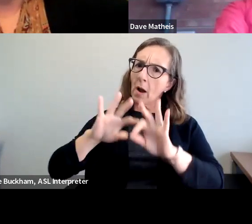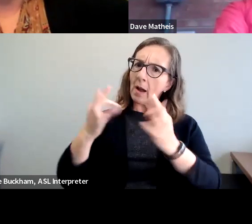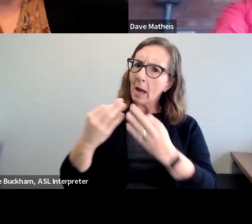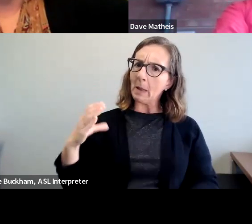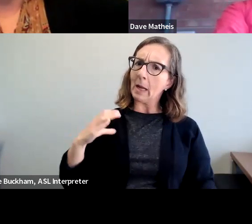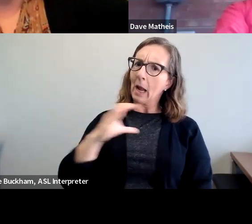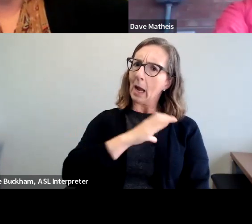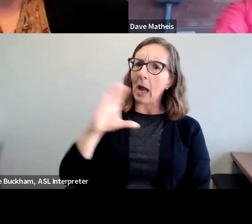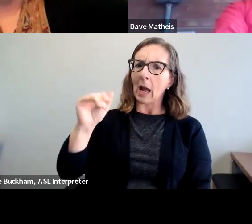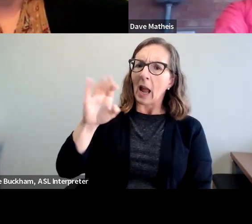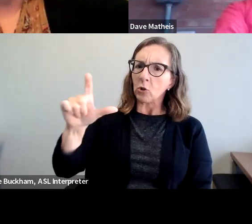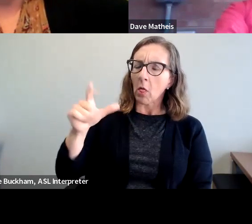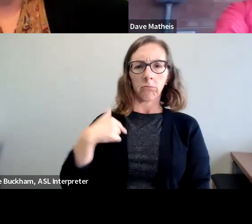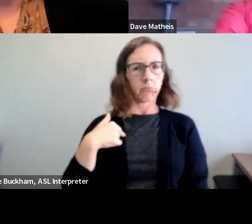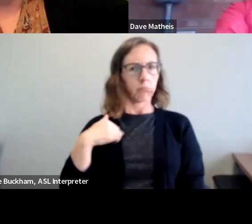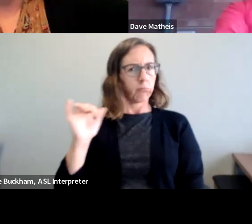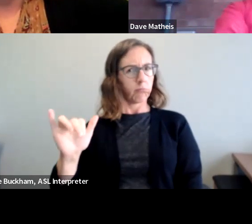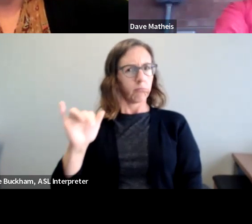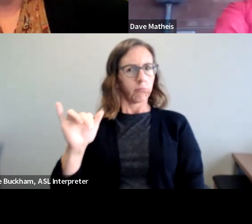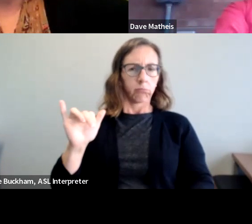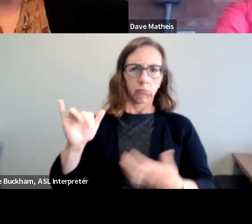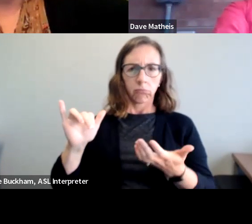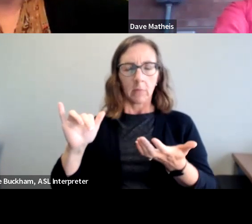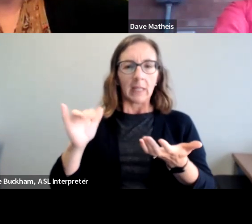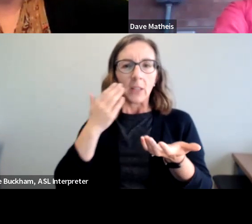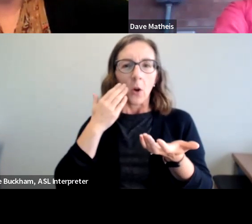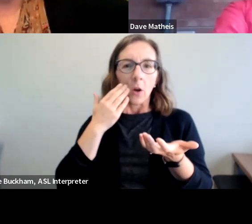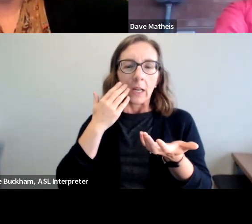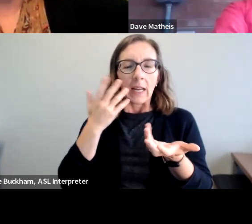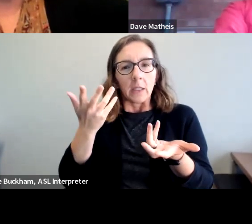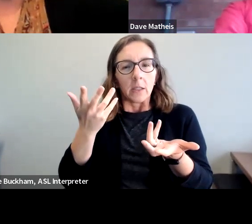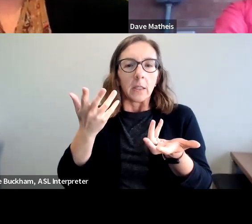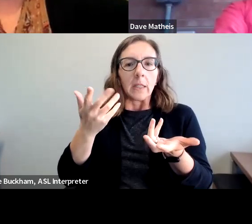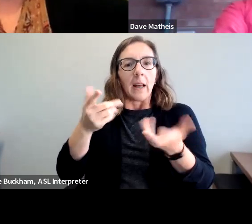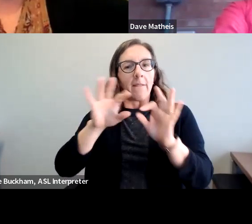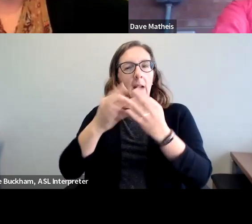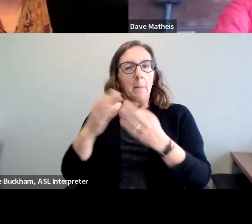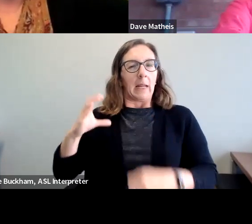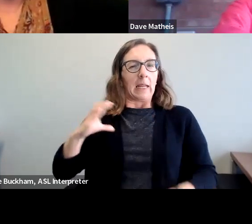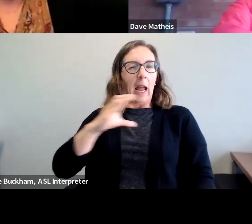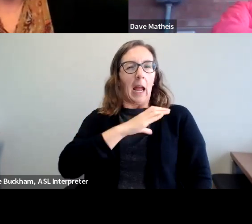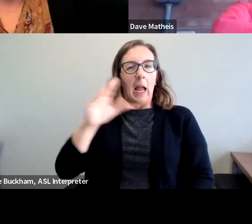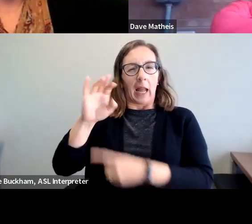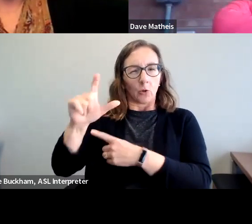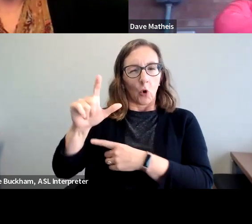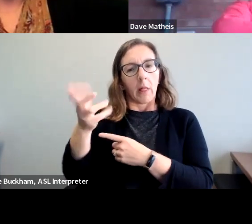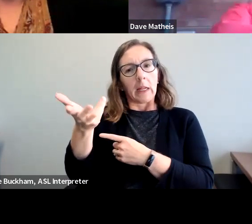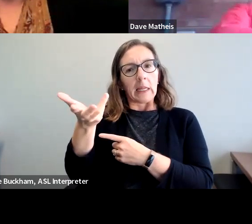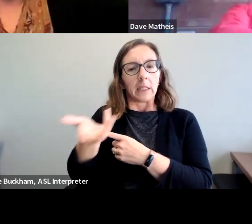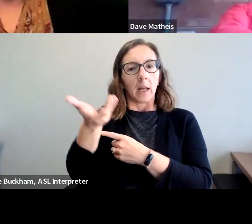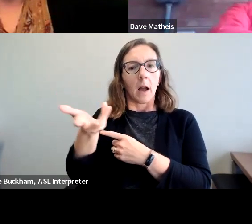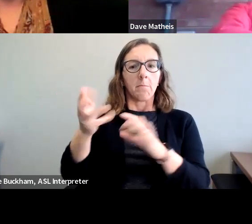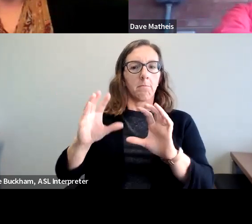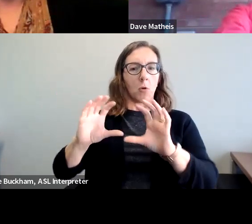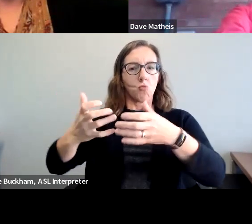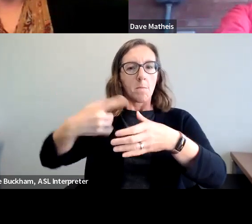include Cash with family council. It's kind of part of family council, but it's not. Family council is a group